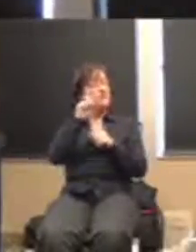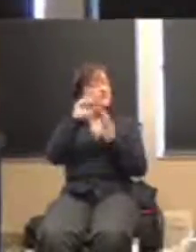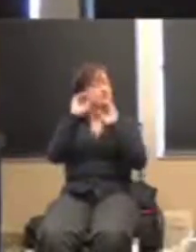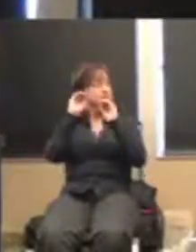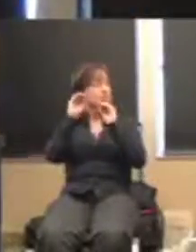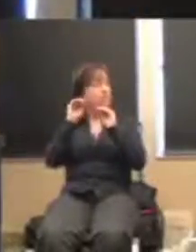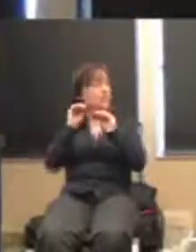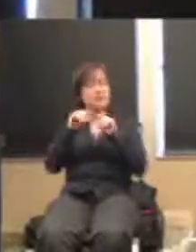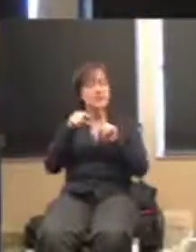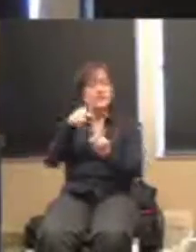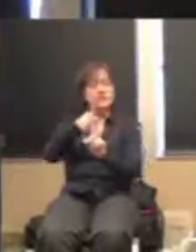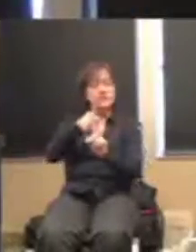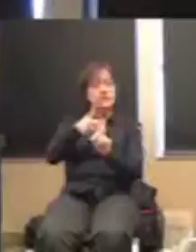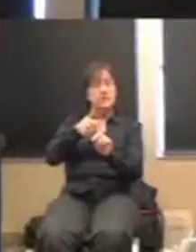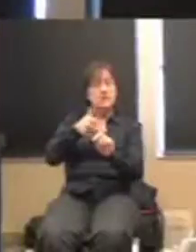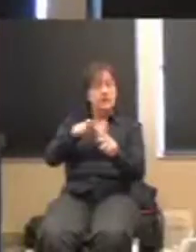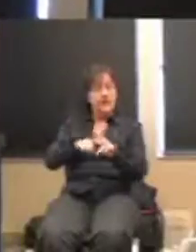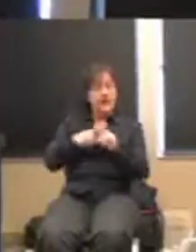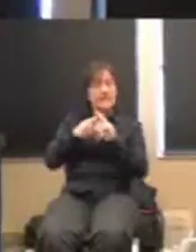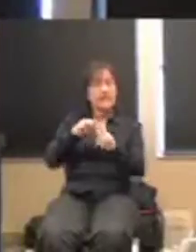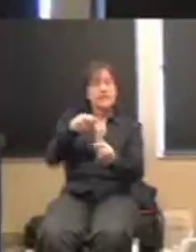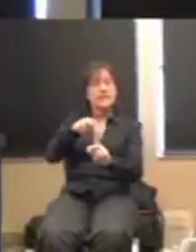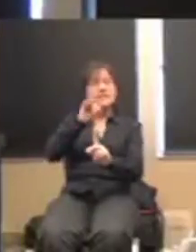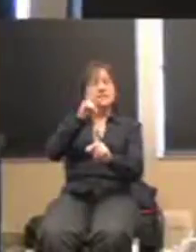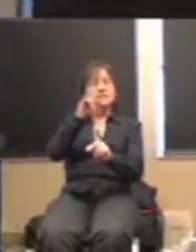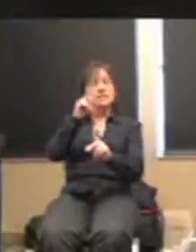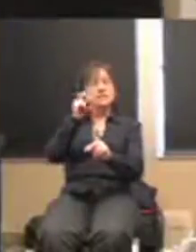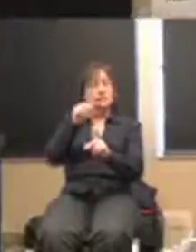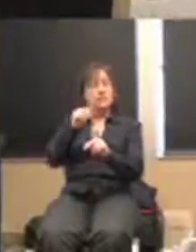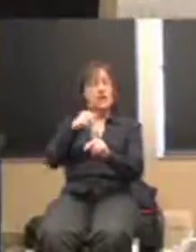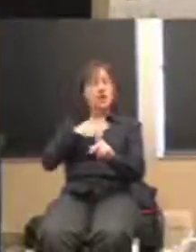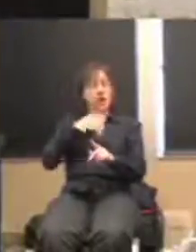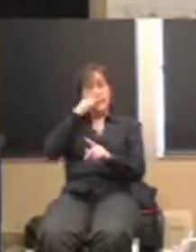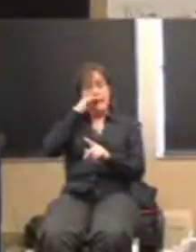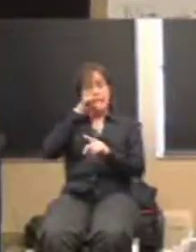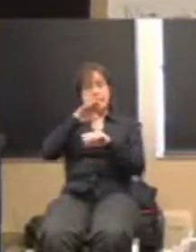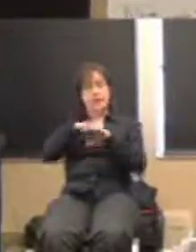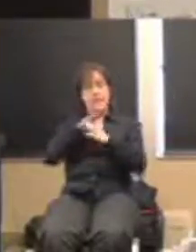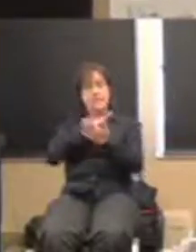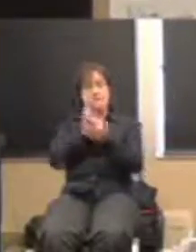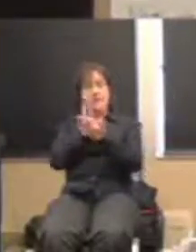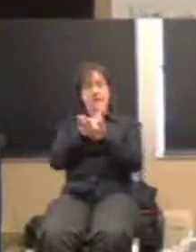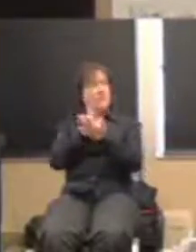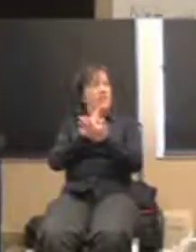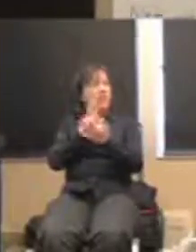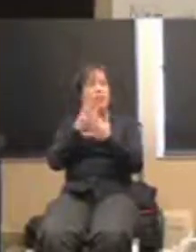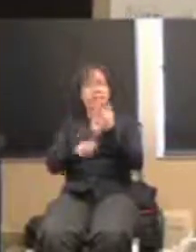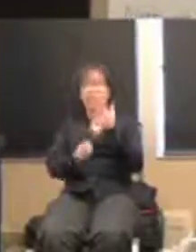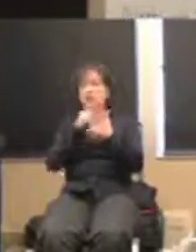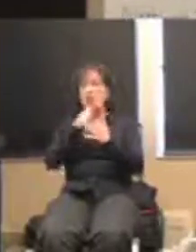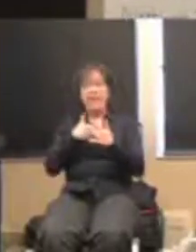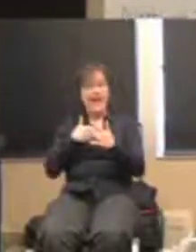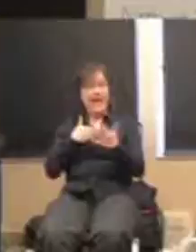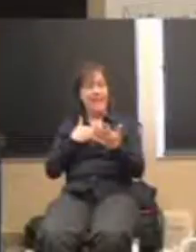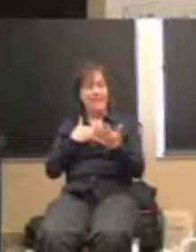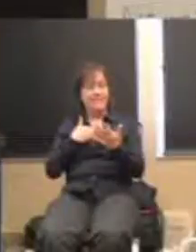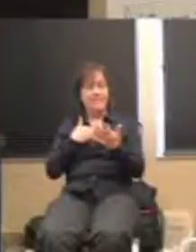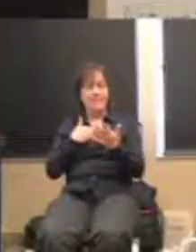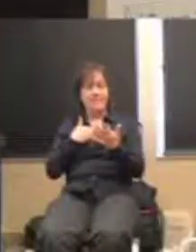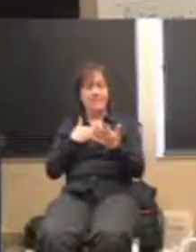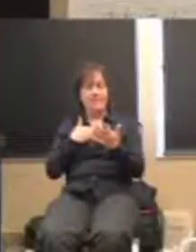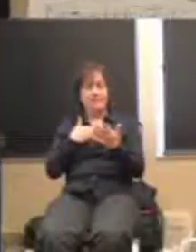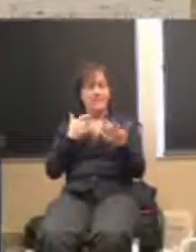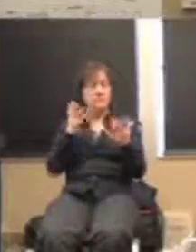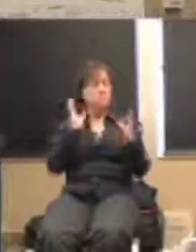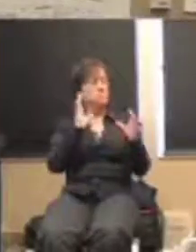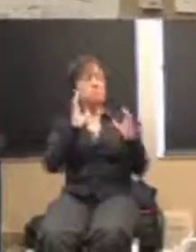initiation. Our kiddos on the spectrum, oftentimes that is what they are missing. They are missing seeking out a communication